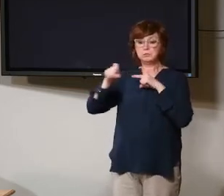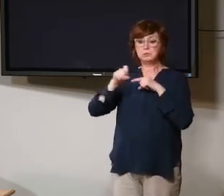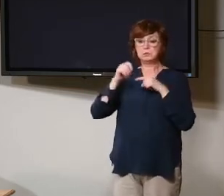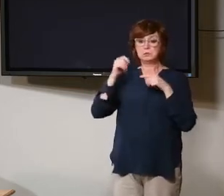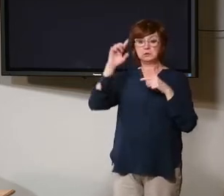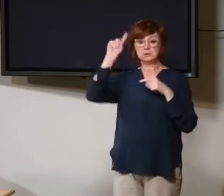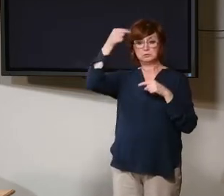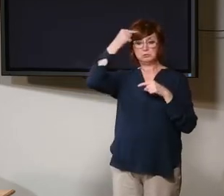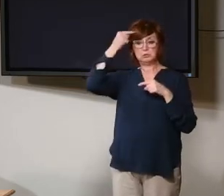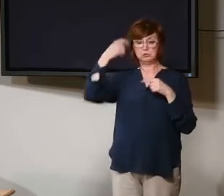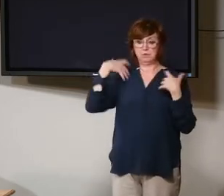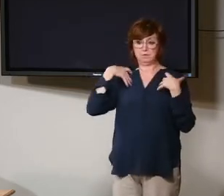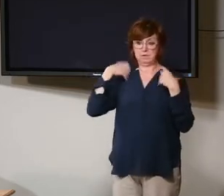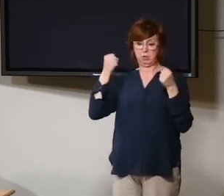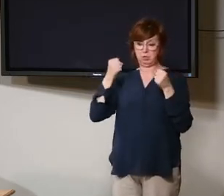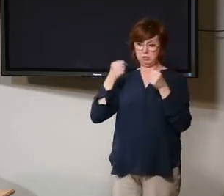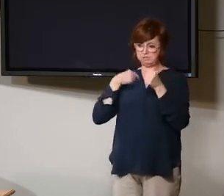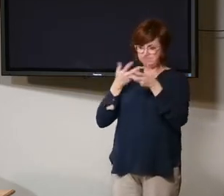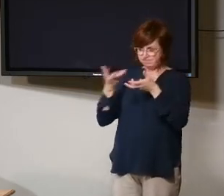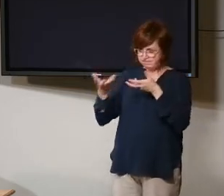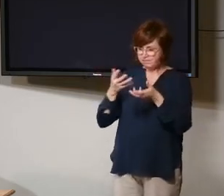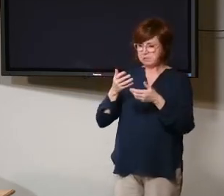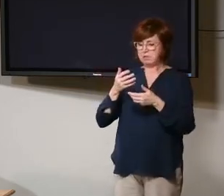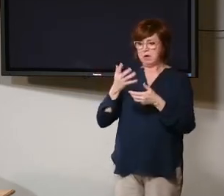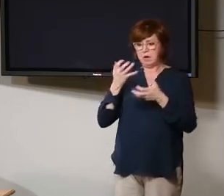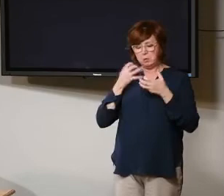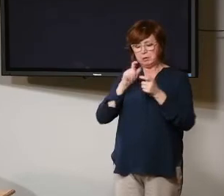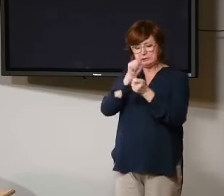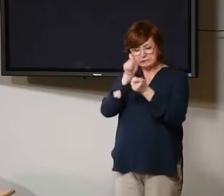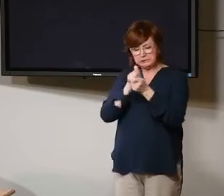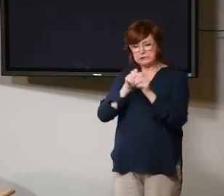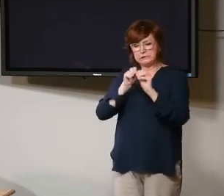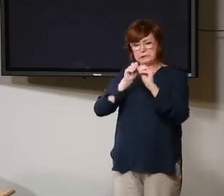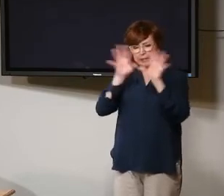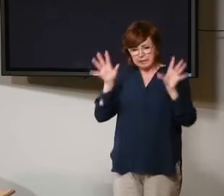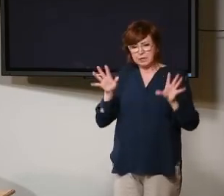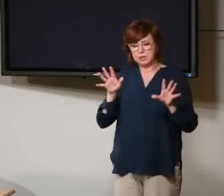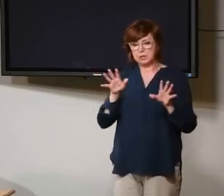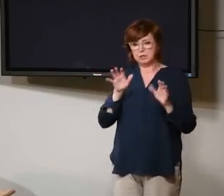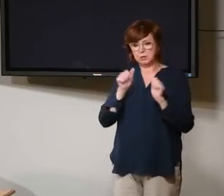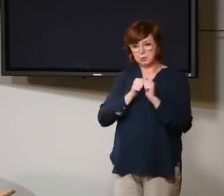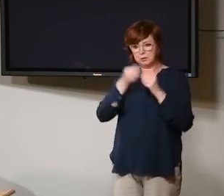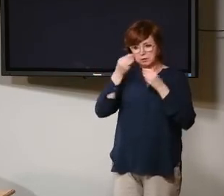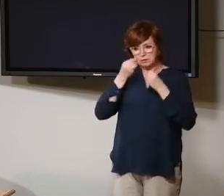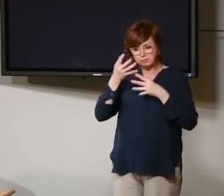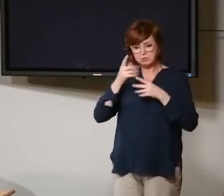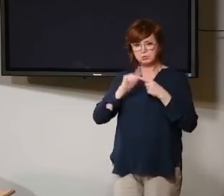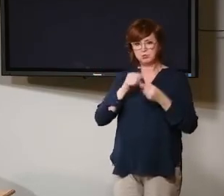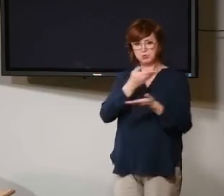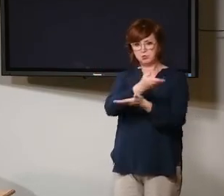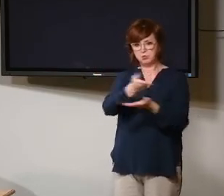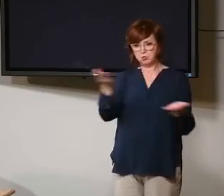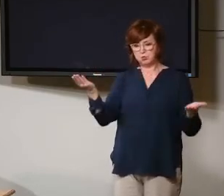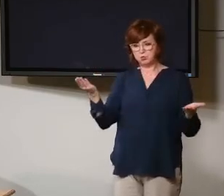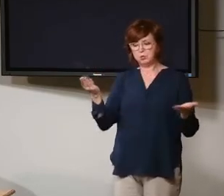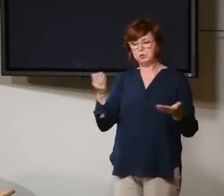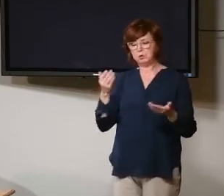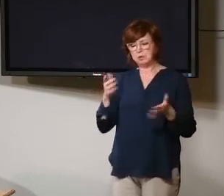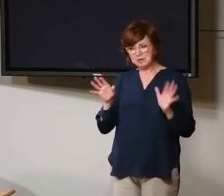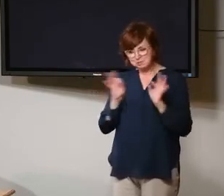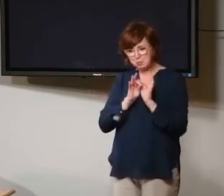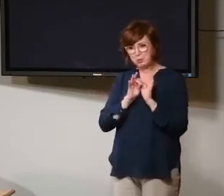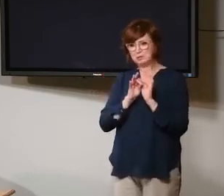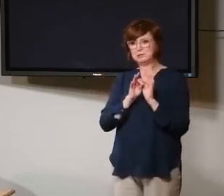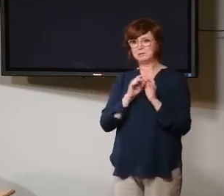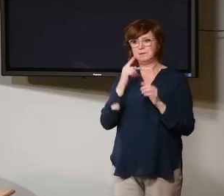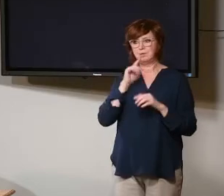to trying to be as transparent as possible with the information that we're providing through the media to the